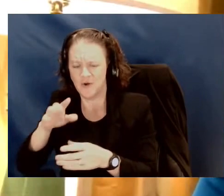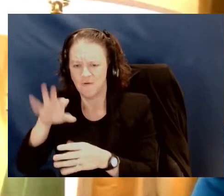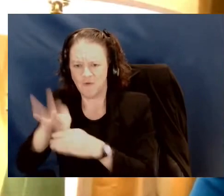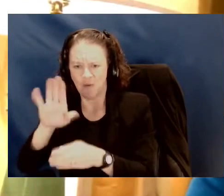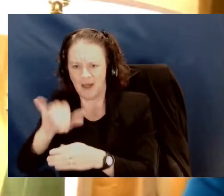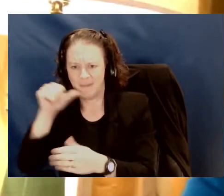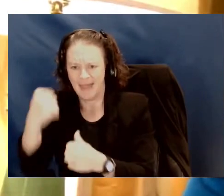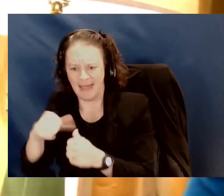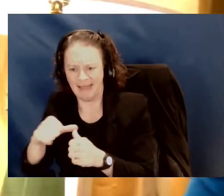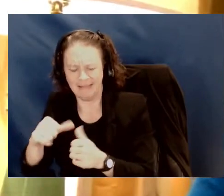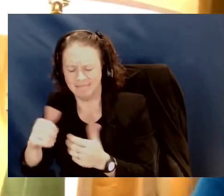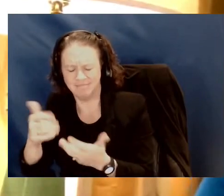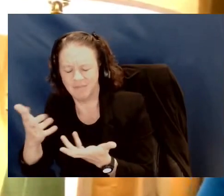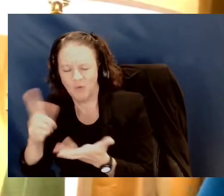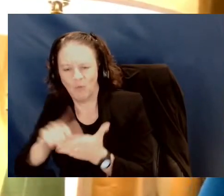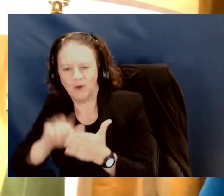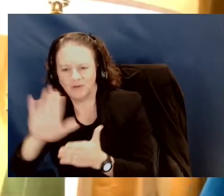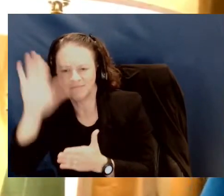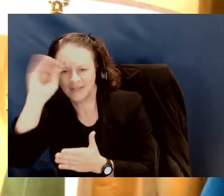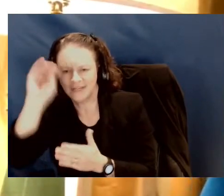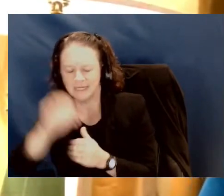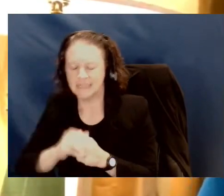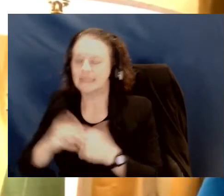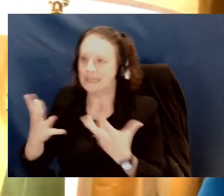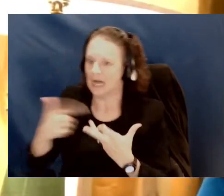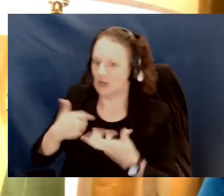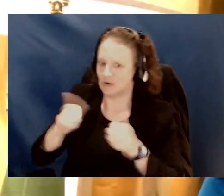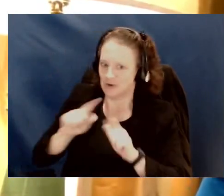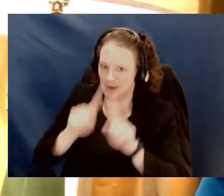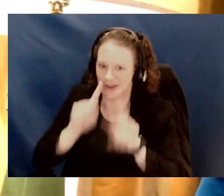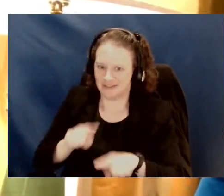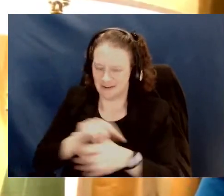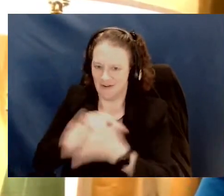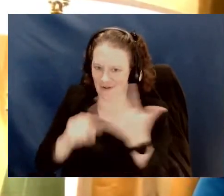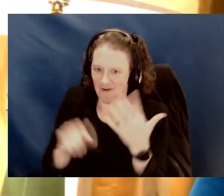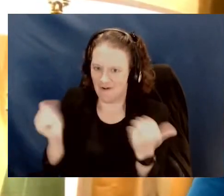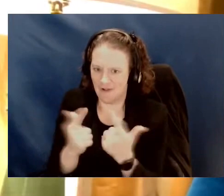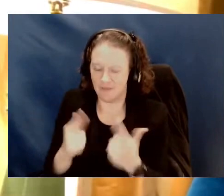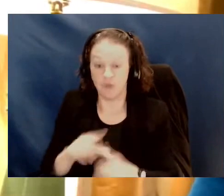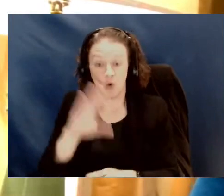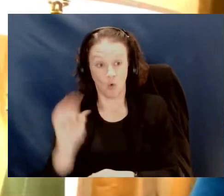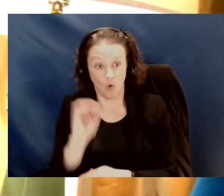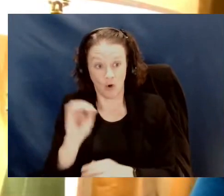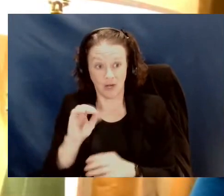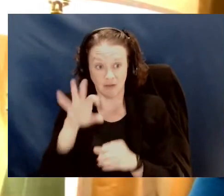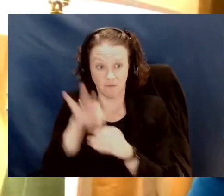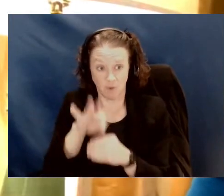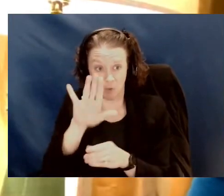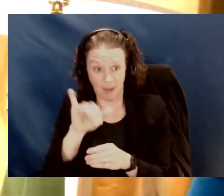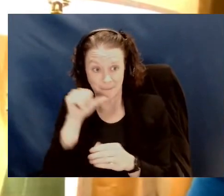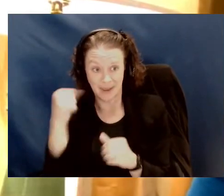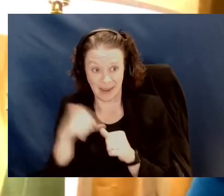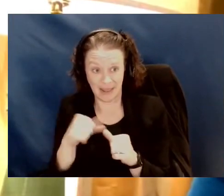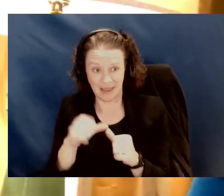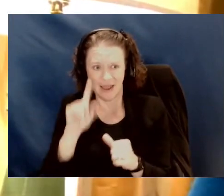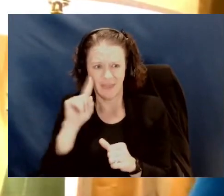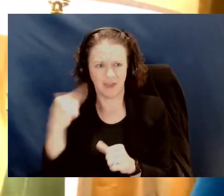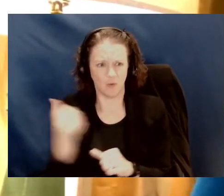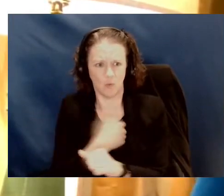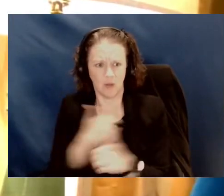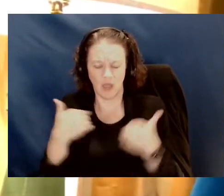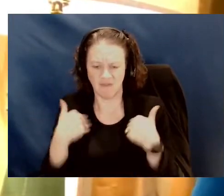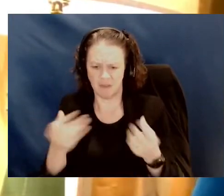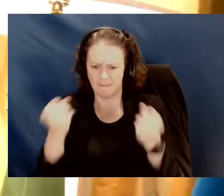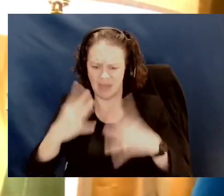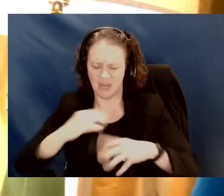things. So as far as the Oregon's vote by mail, I believe we do have a lot of safeguards in